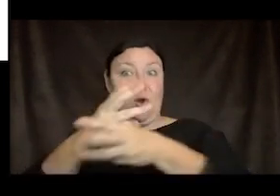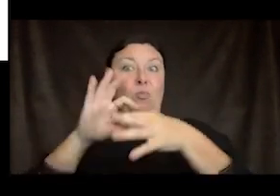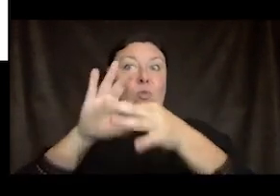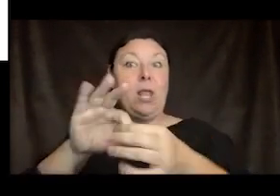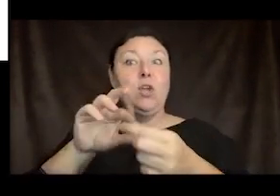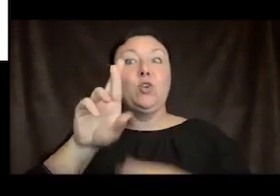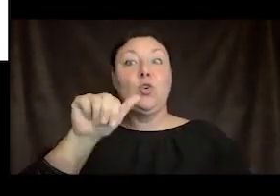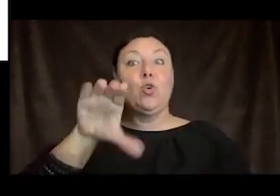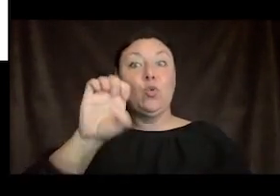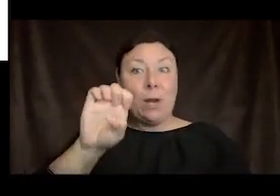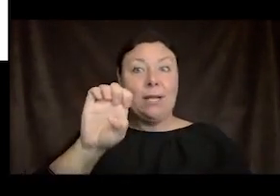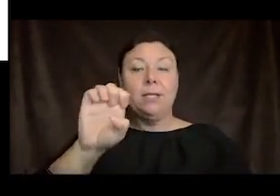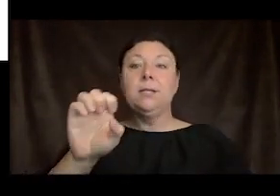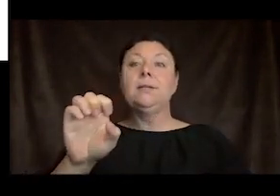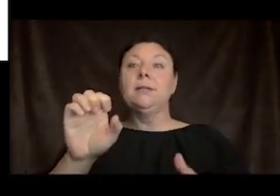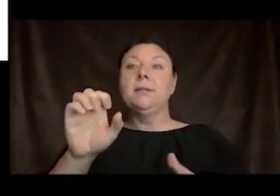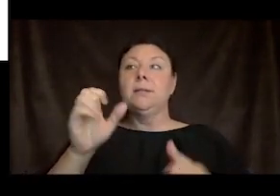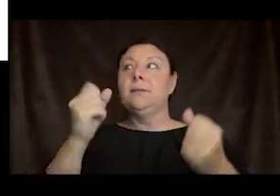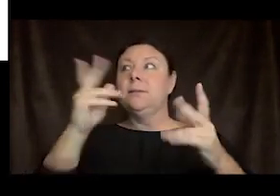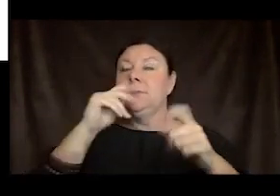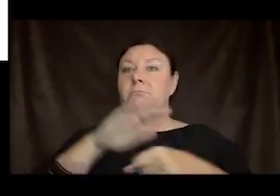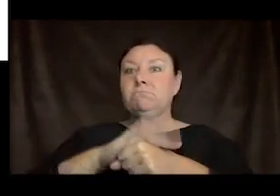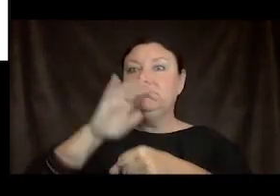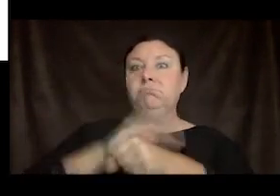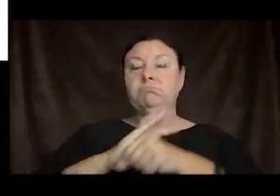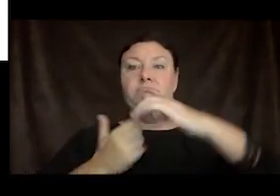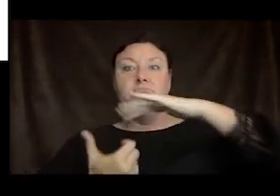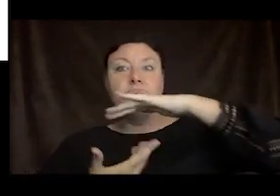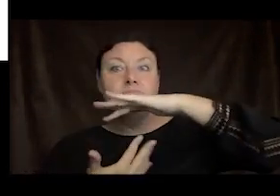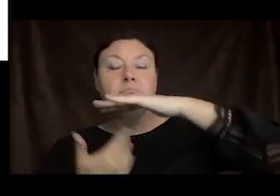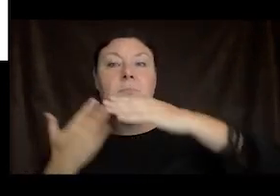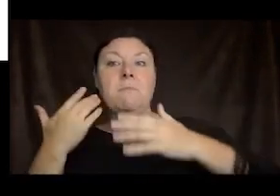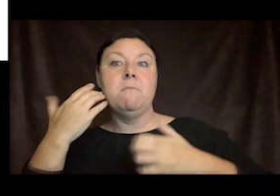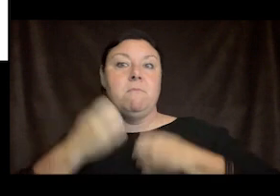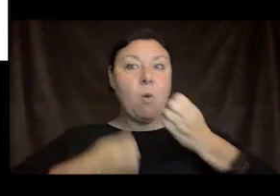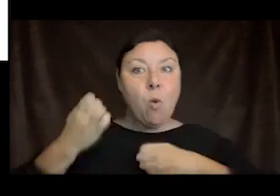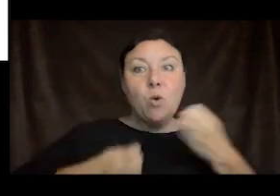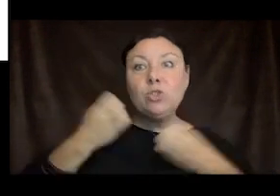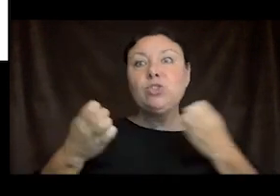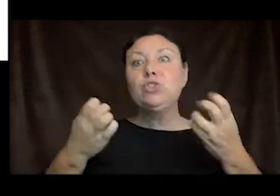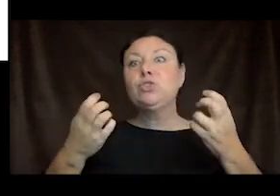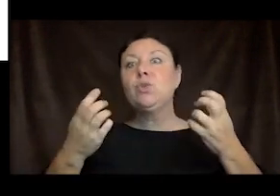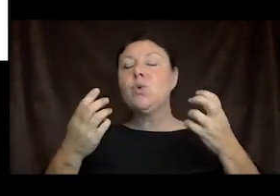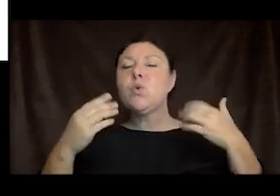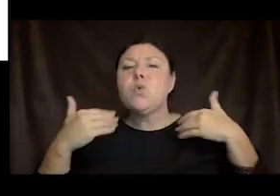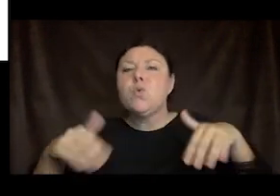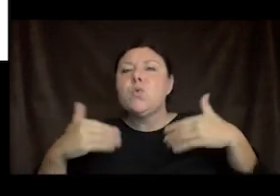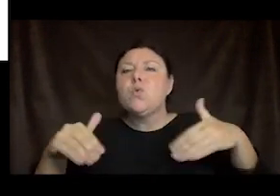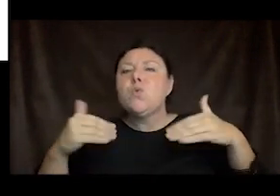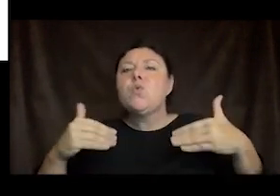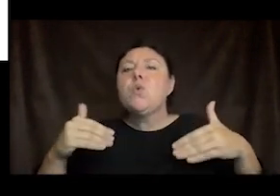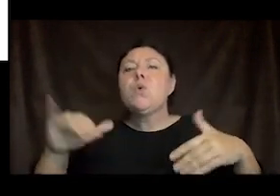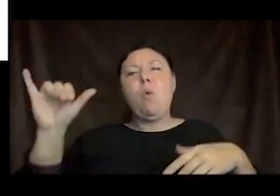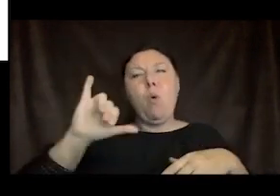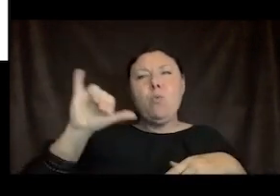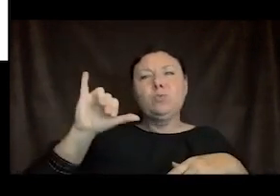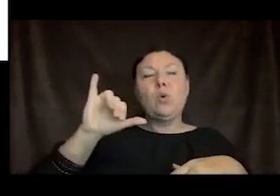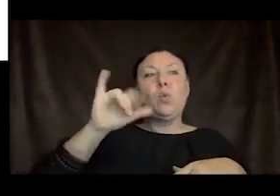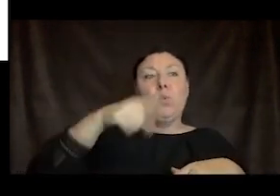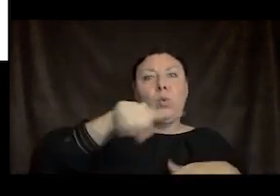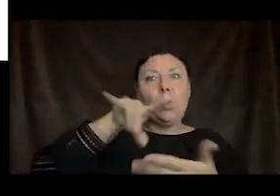to race, there are very high tensions, emotions, even polarization in their families and